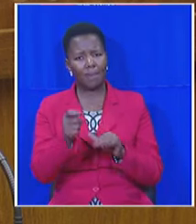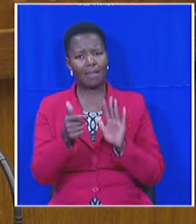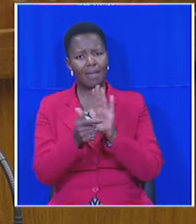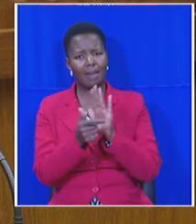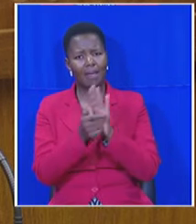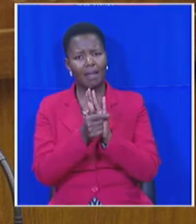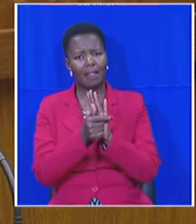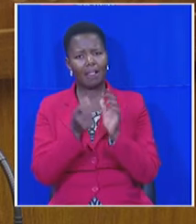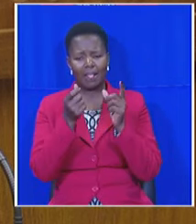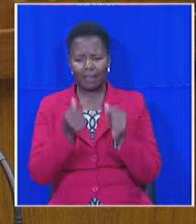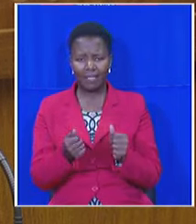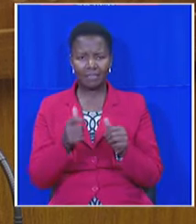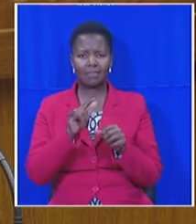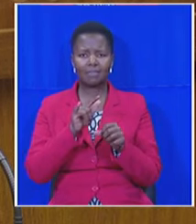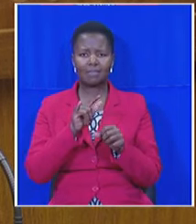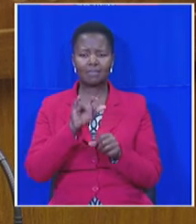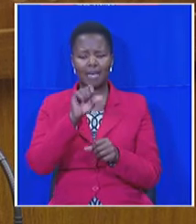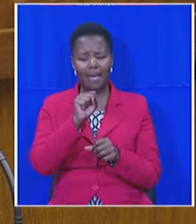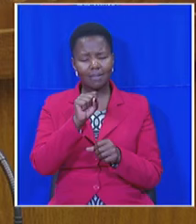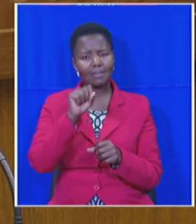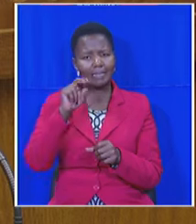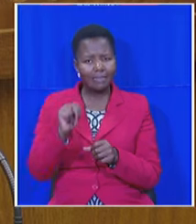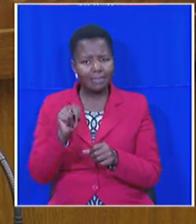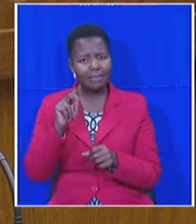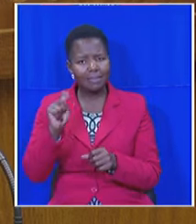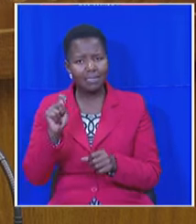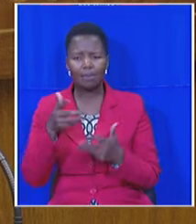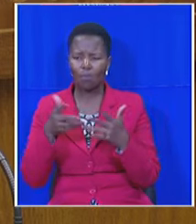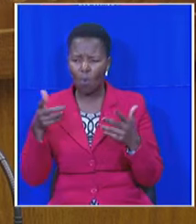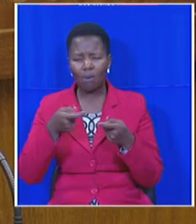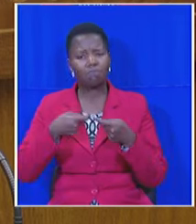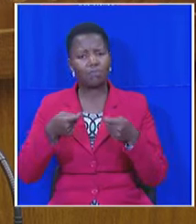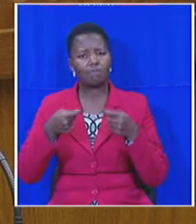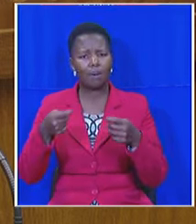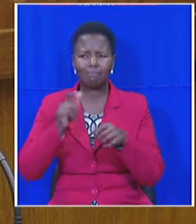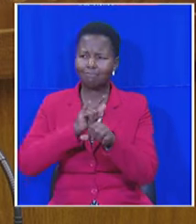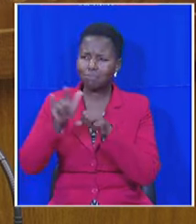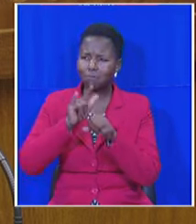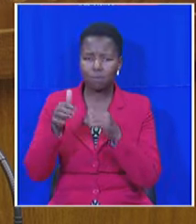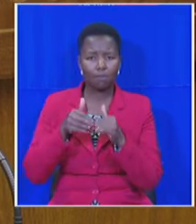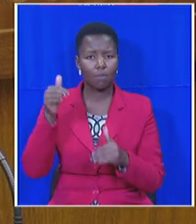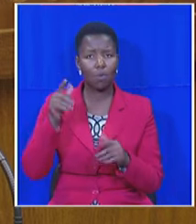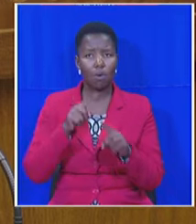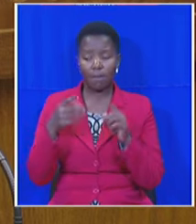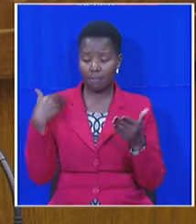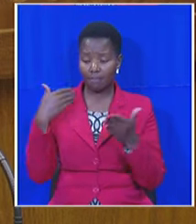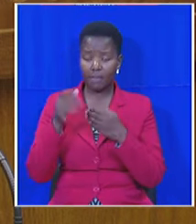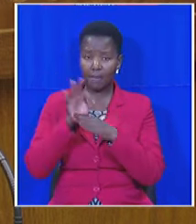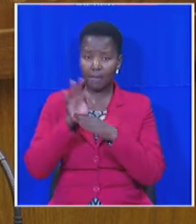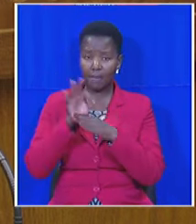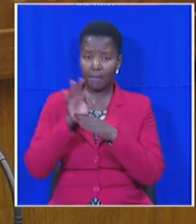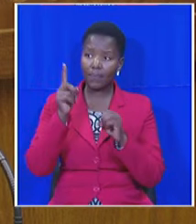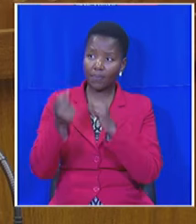and subsistence, and there's no adequate plan nor allocation for disasters we've just experienced in